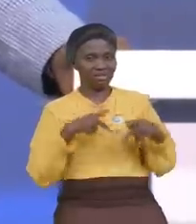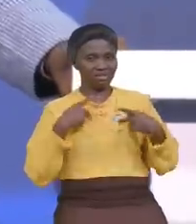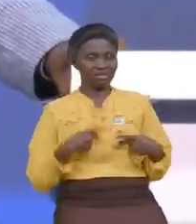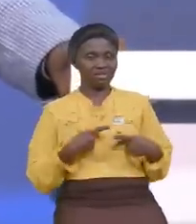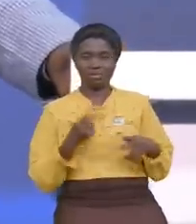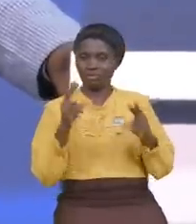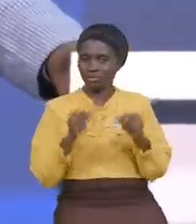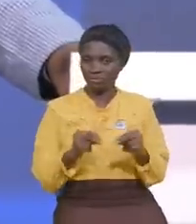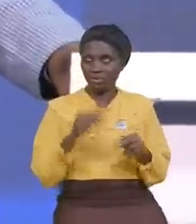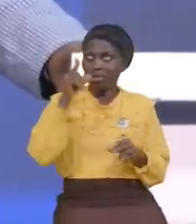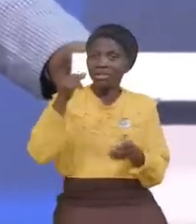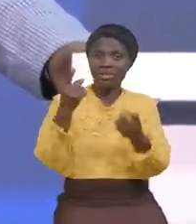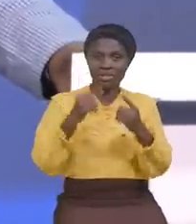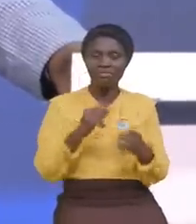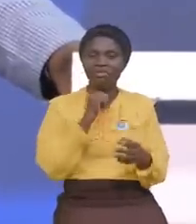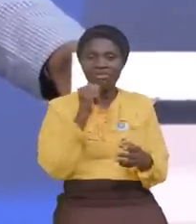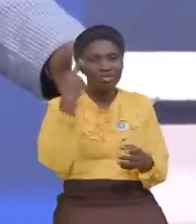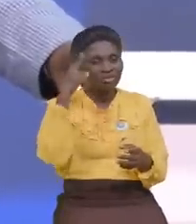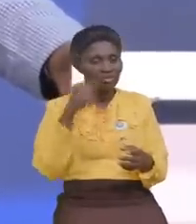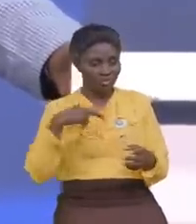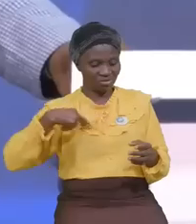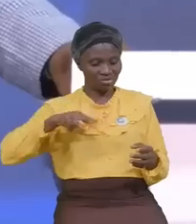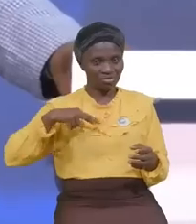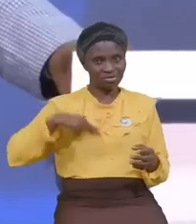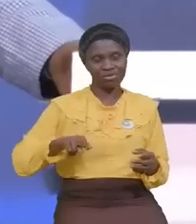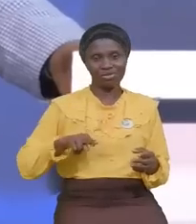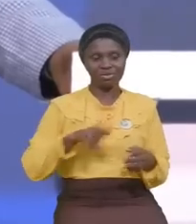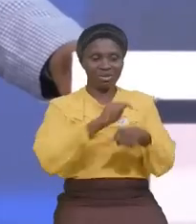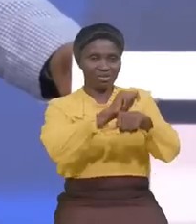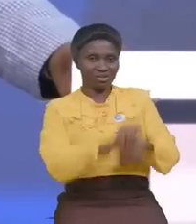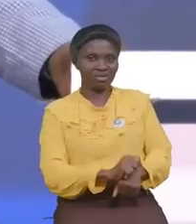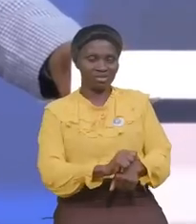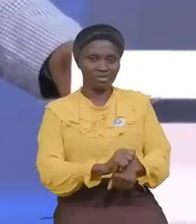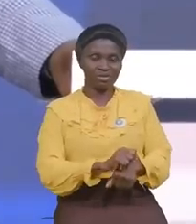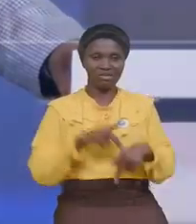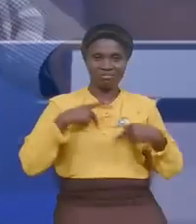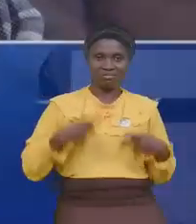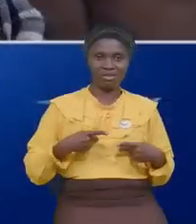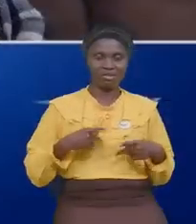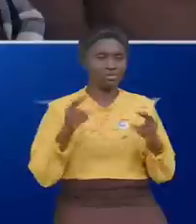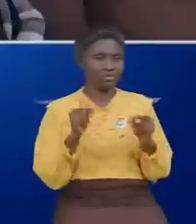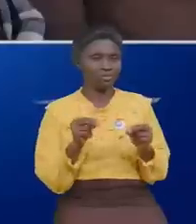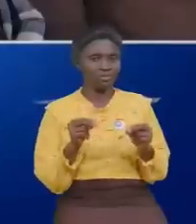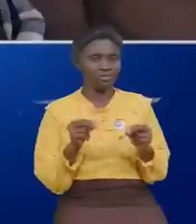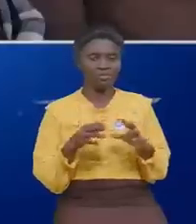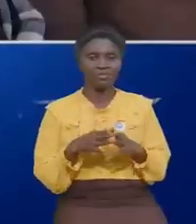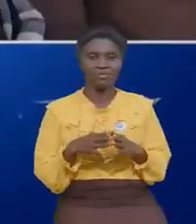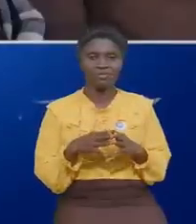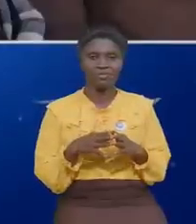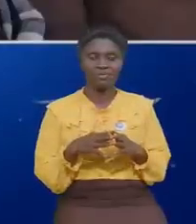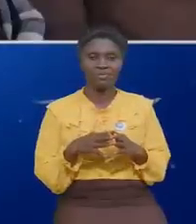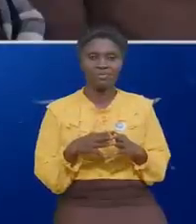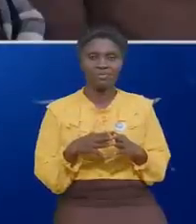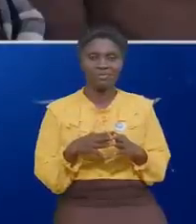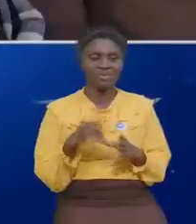He came not for the religious traditional Pharisees. people are